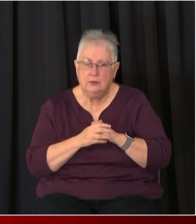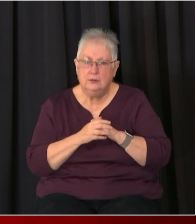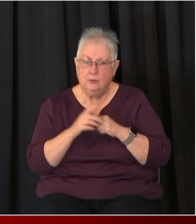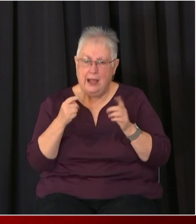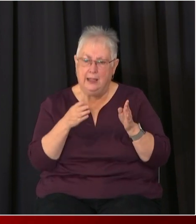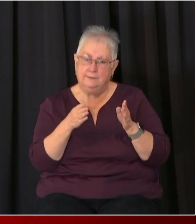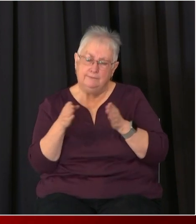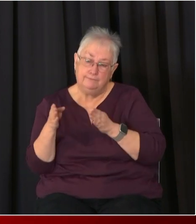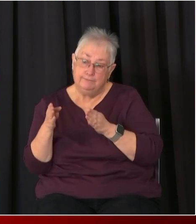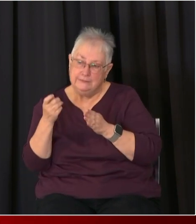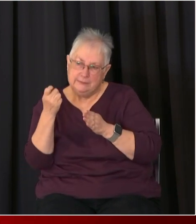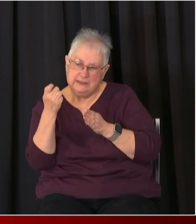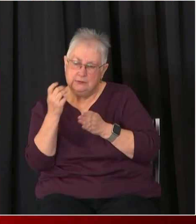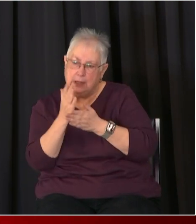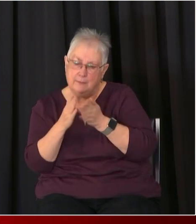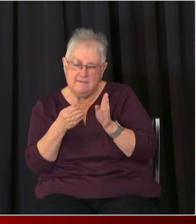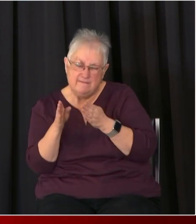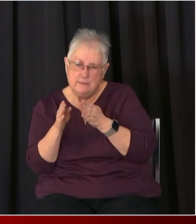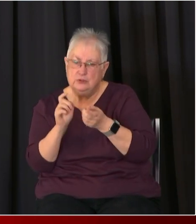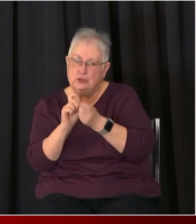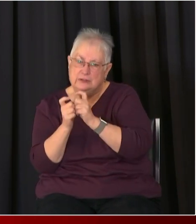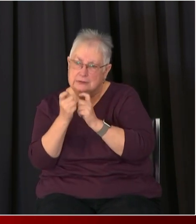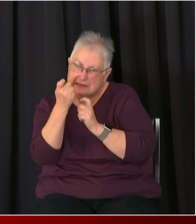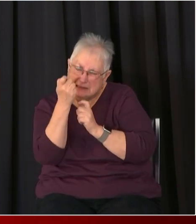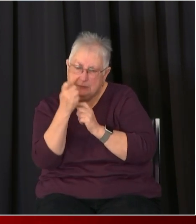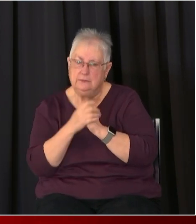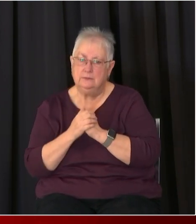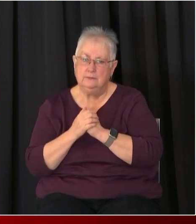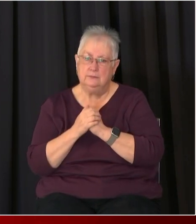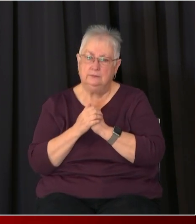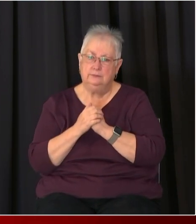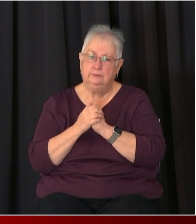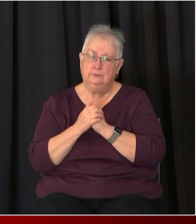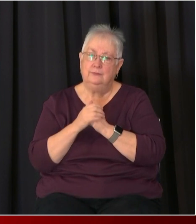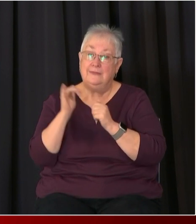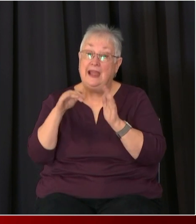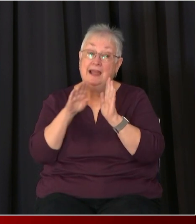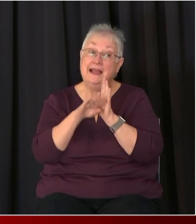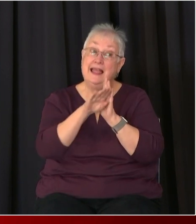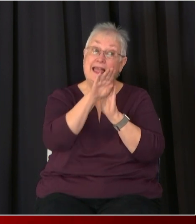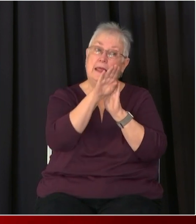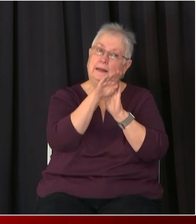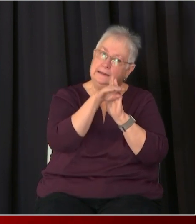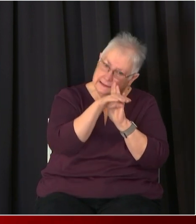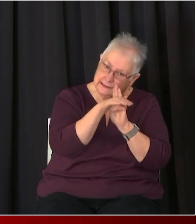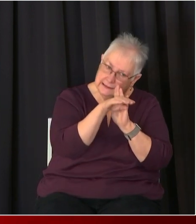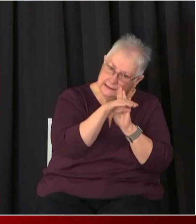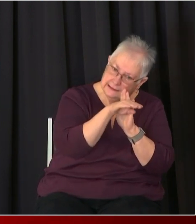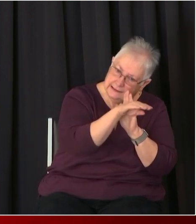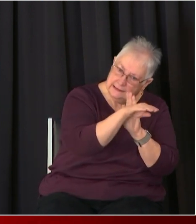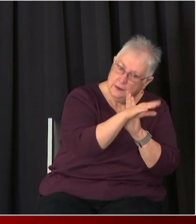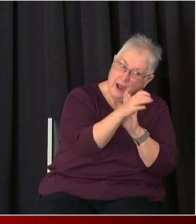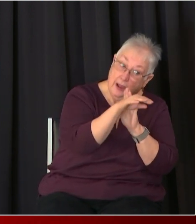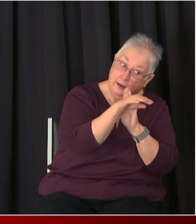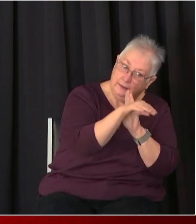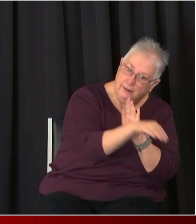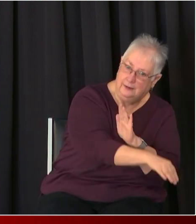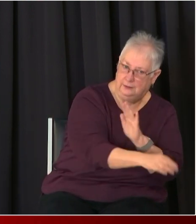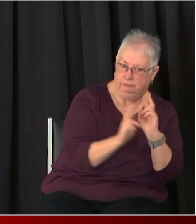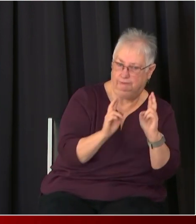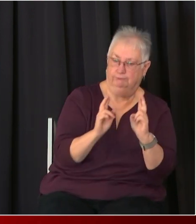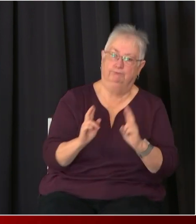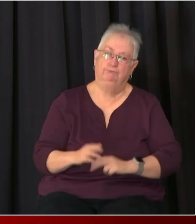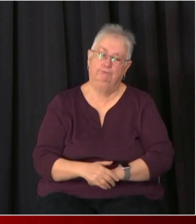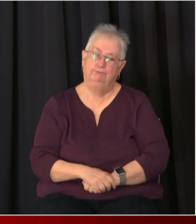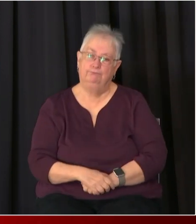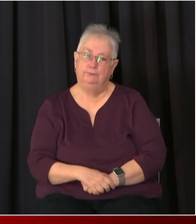will blunt the curve as we go into the winter. The phase 2 adjustments will go